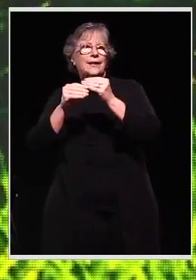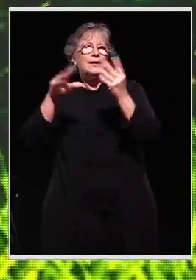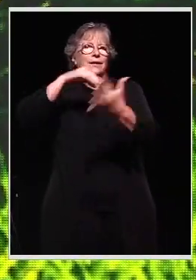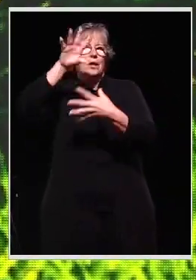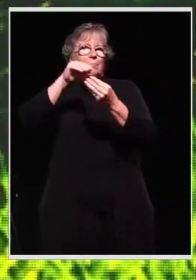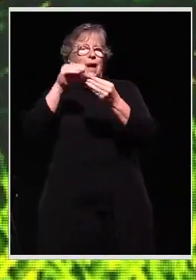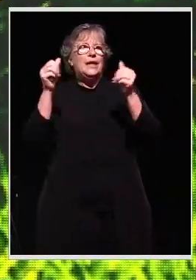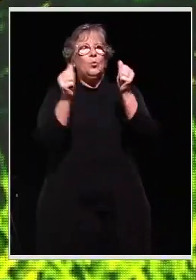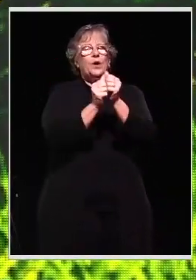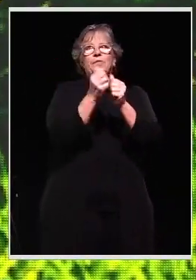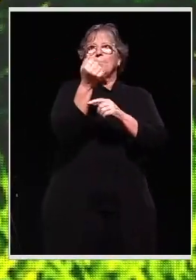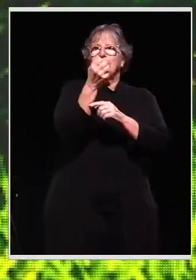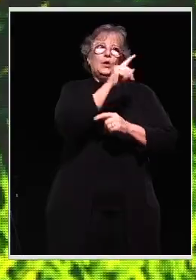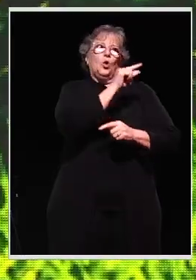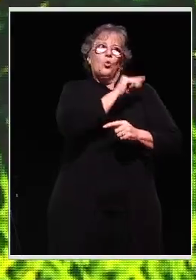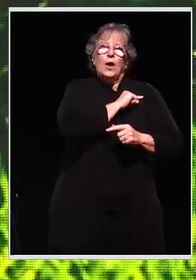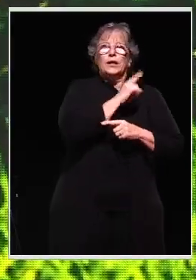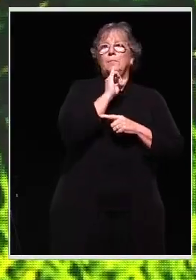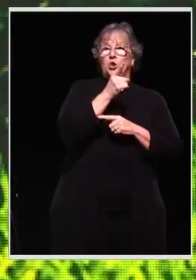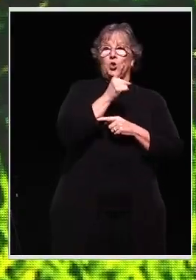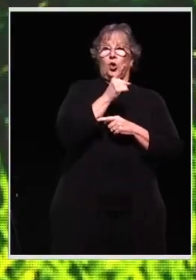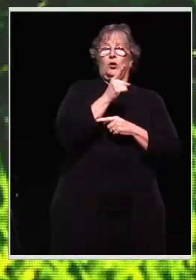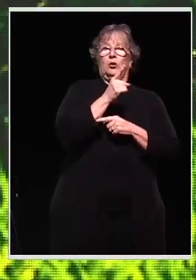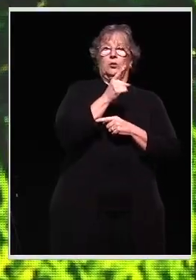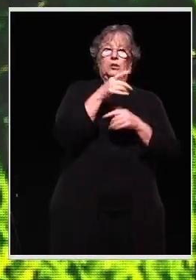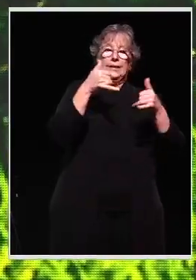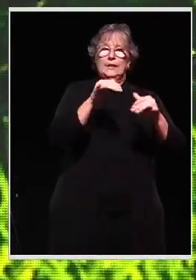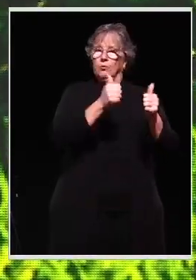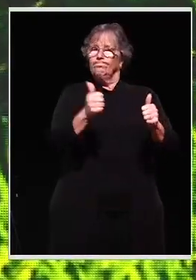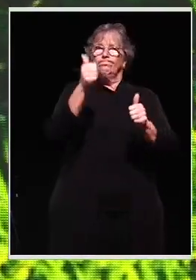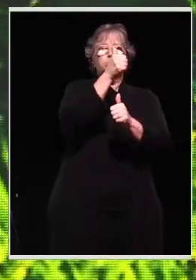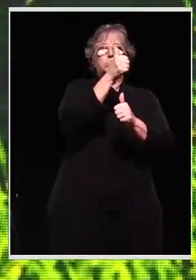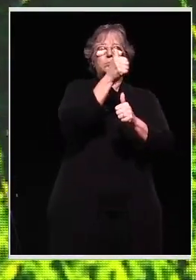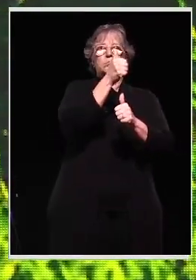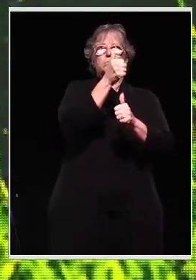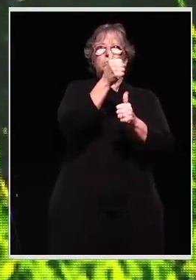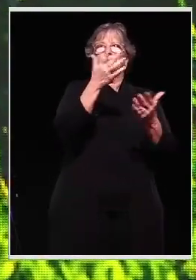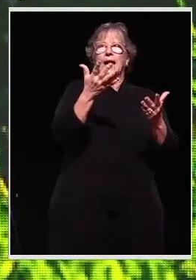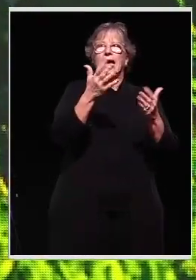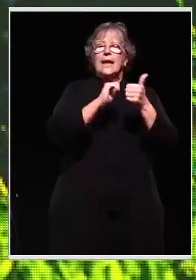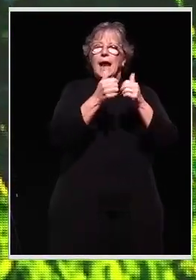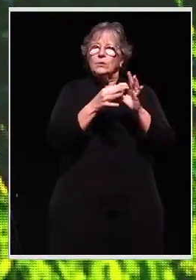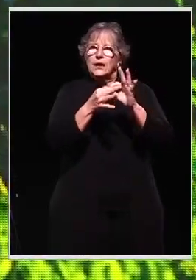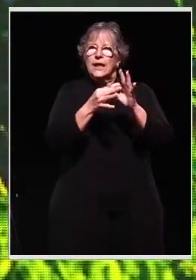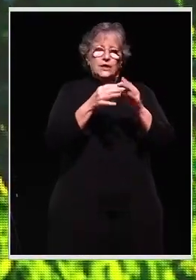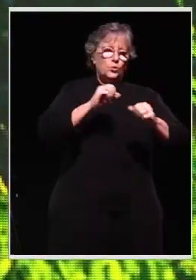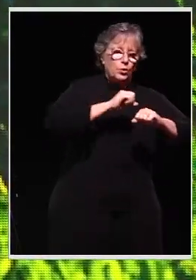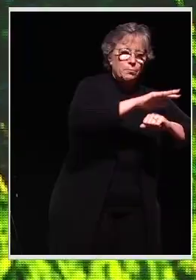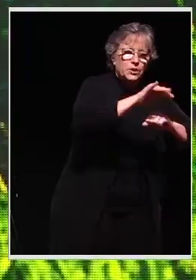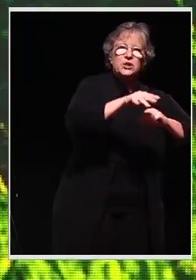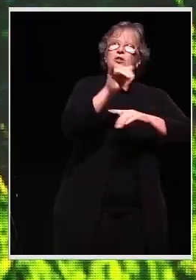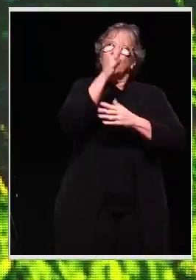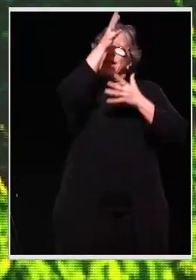time assess if your quality is staying high and what you're getting as far as emissions? So I think it's that kind of creative thinking that we're going to need here. This